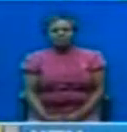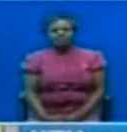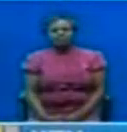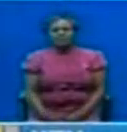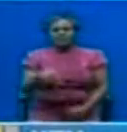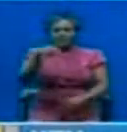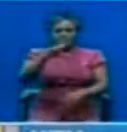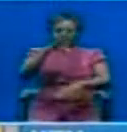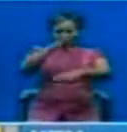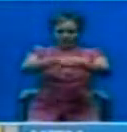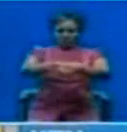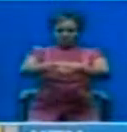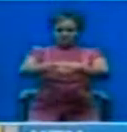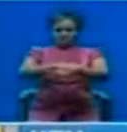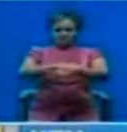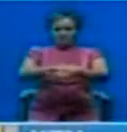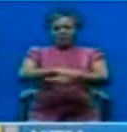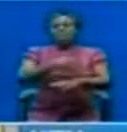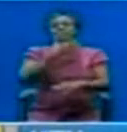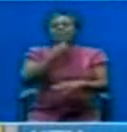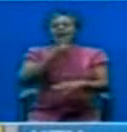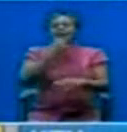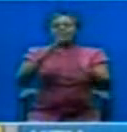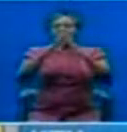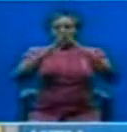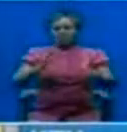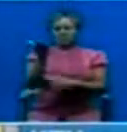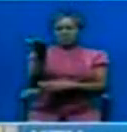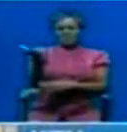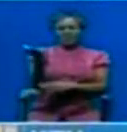They found a man outside in house.